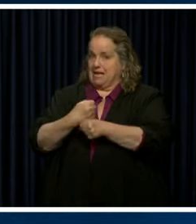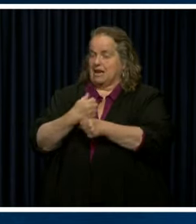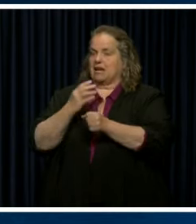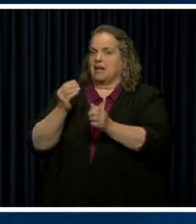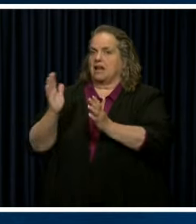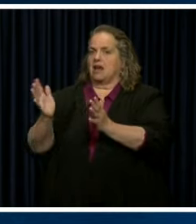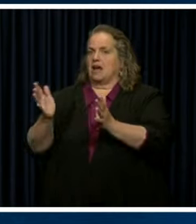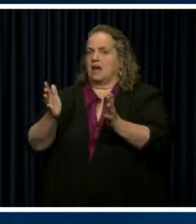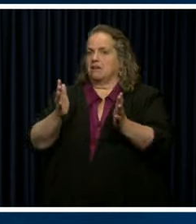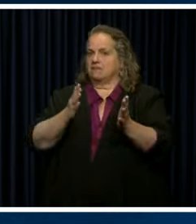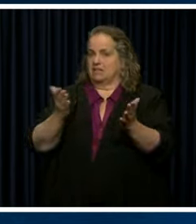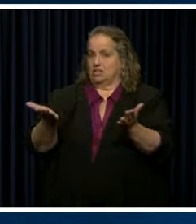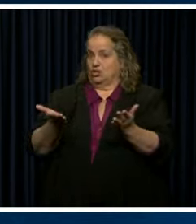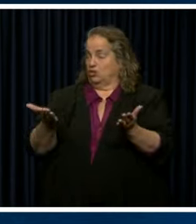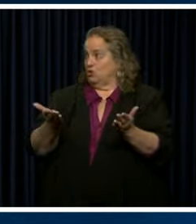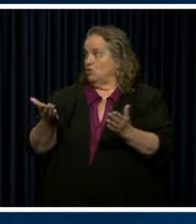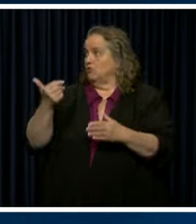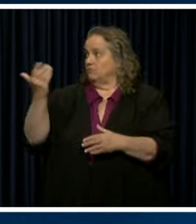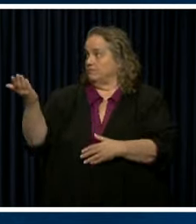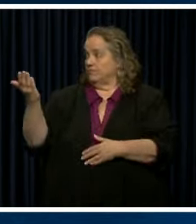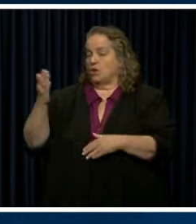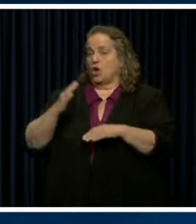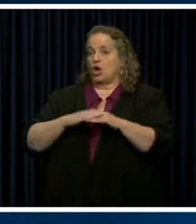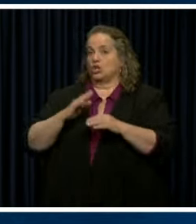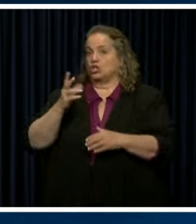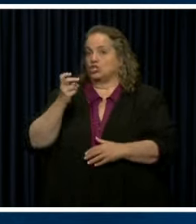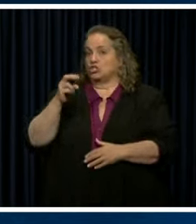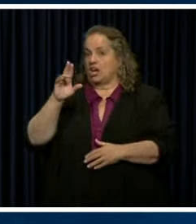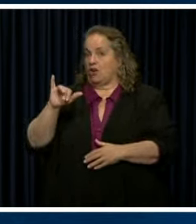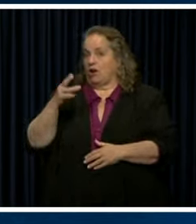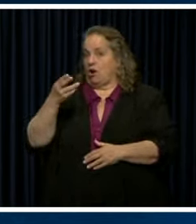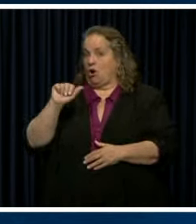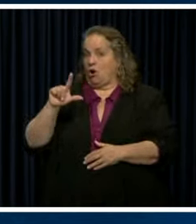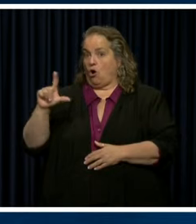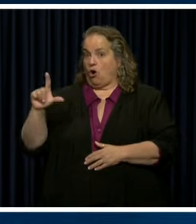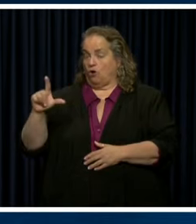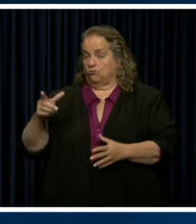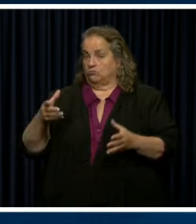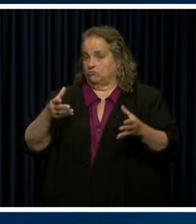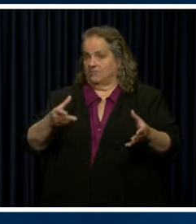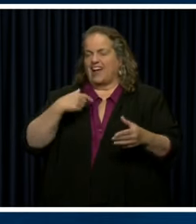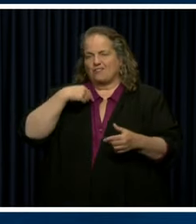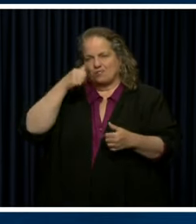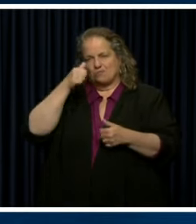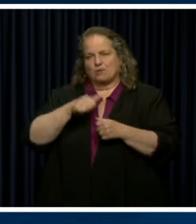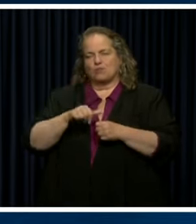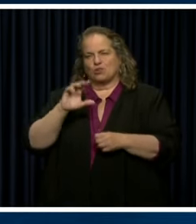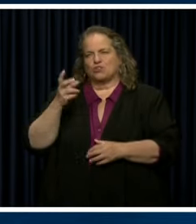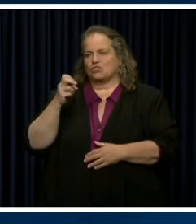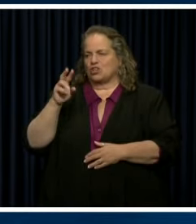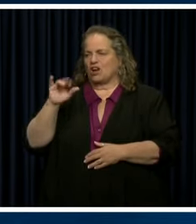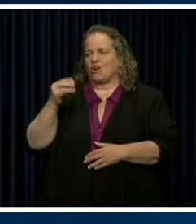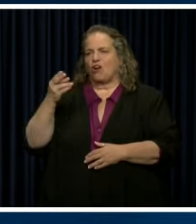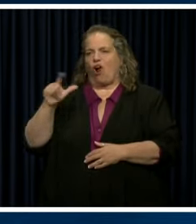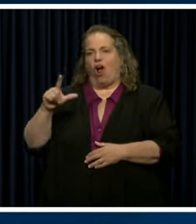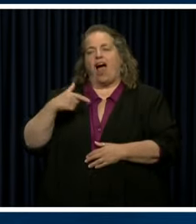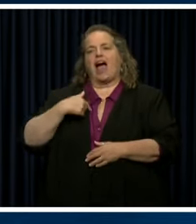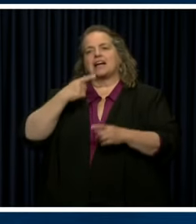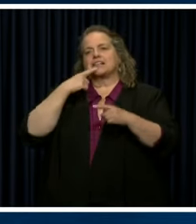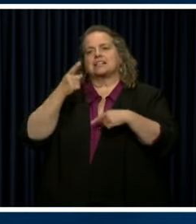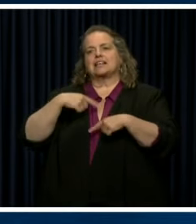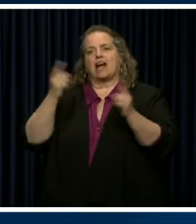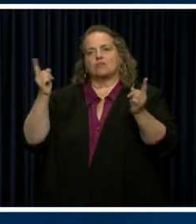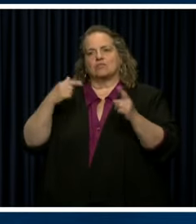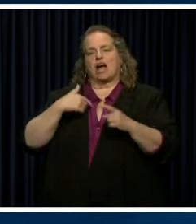left right here on Cherry Hall. I remember Cherry Hall actually announced I was running for governor in our